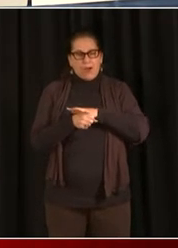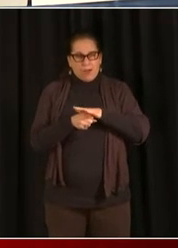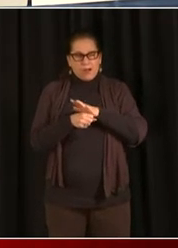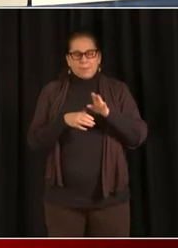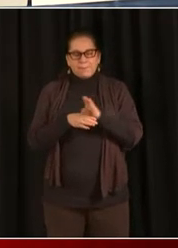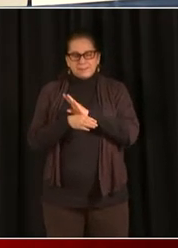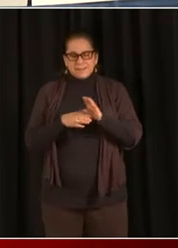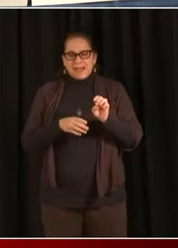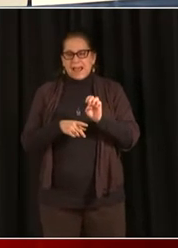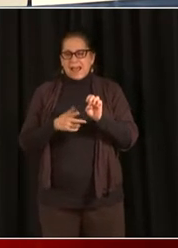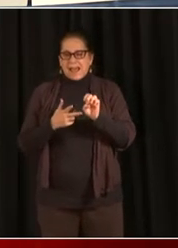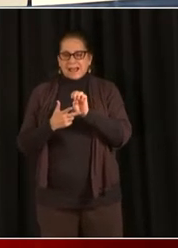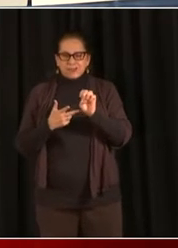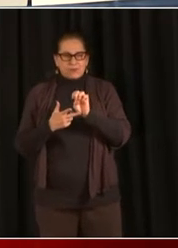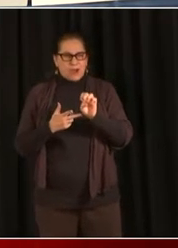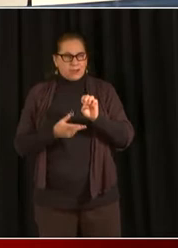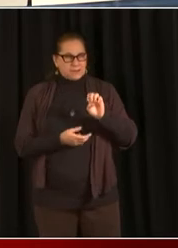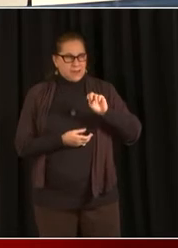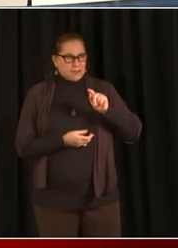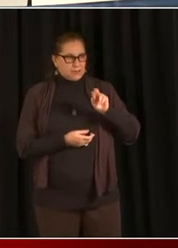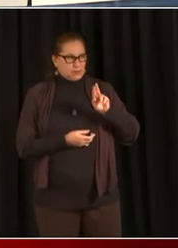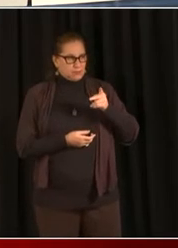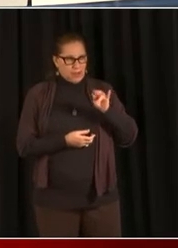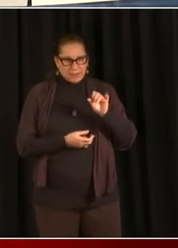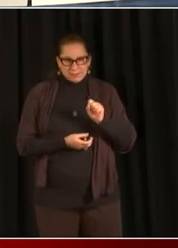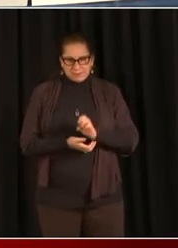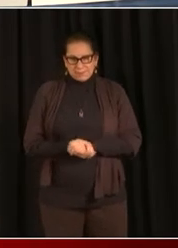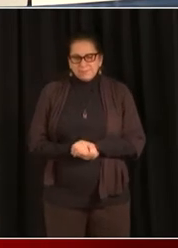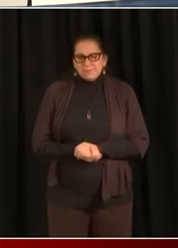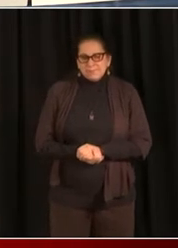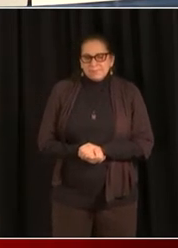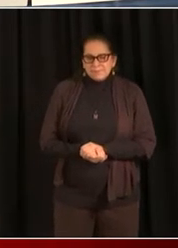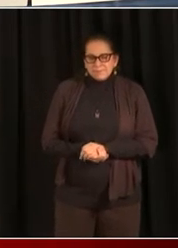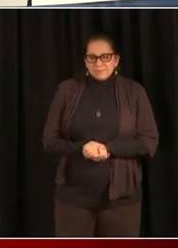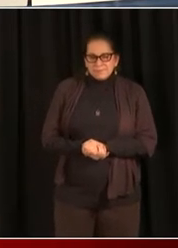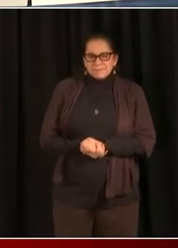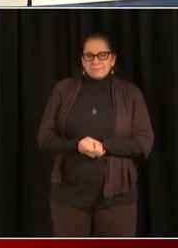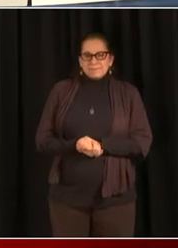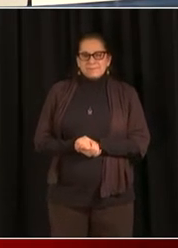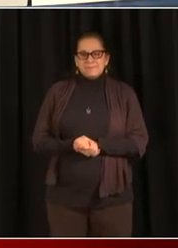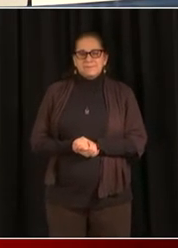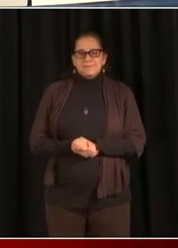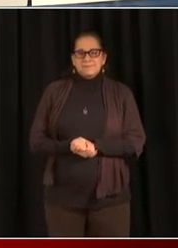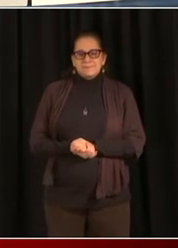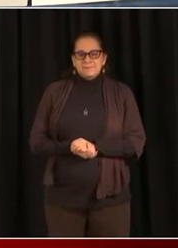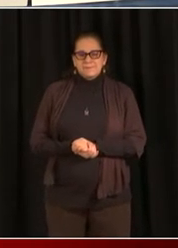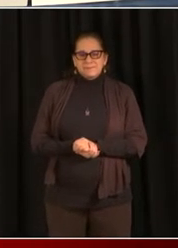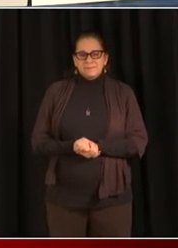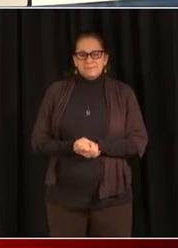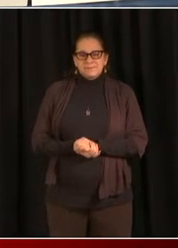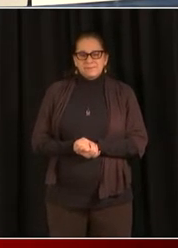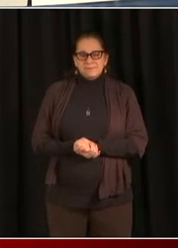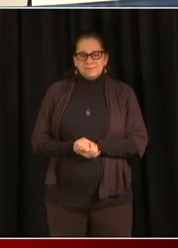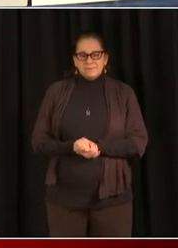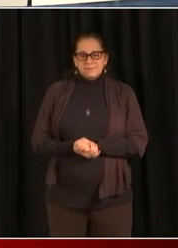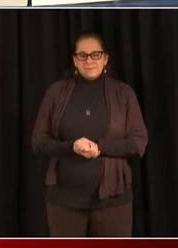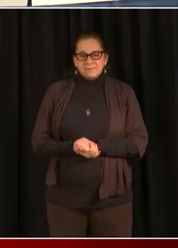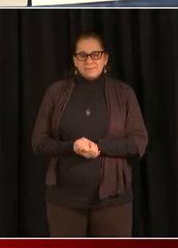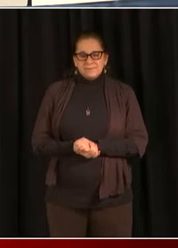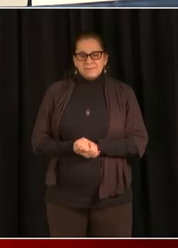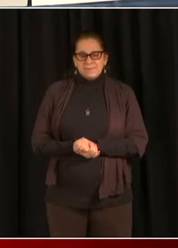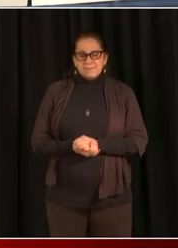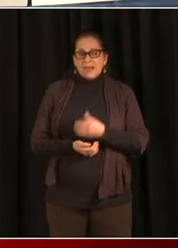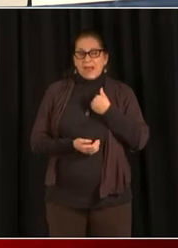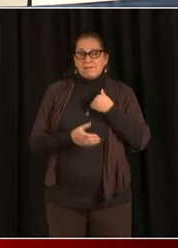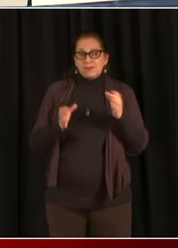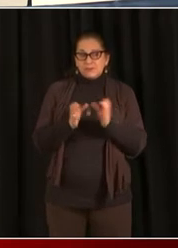larger definition for that. Must obviously have your clean hands from OTR that is dated within the last 90 days. And